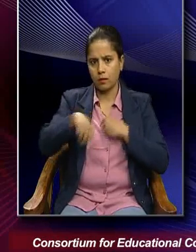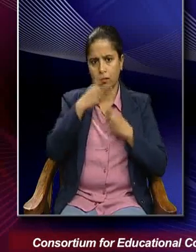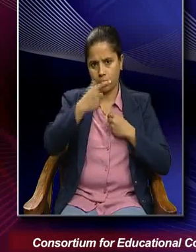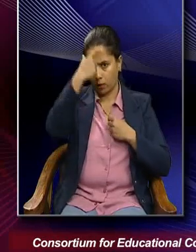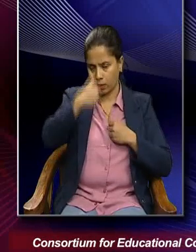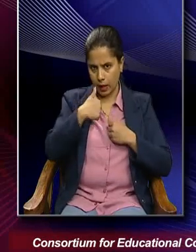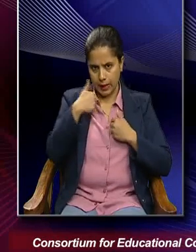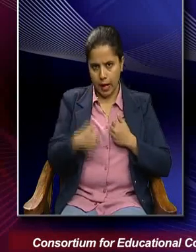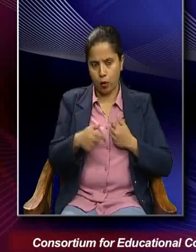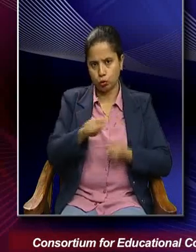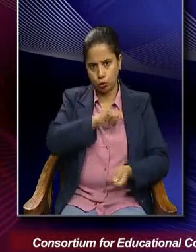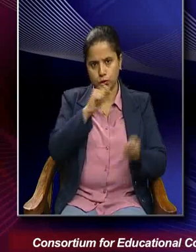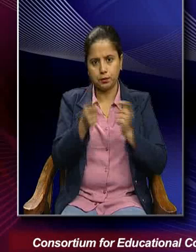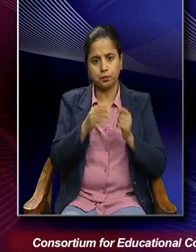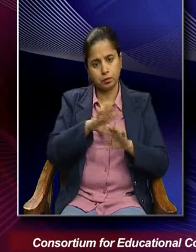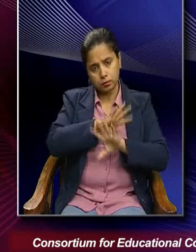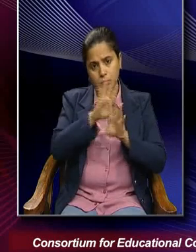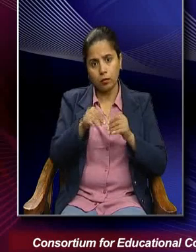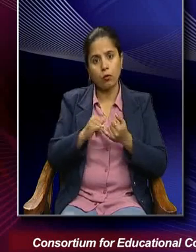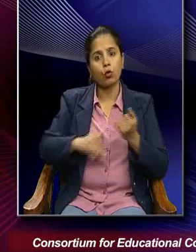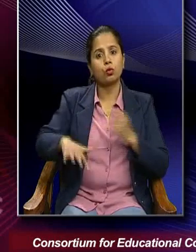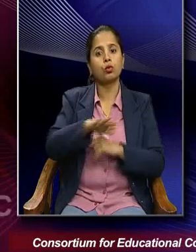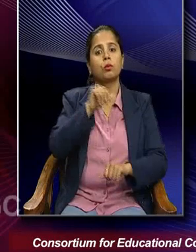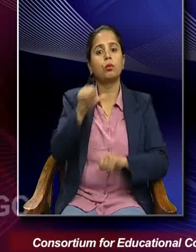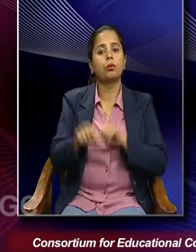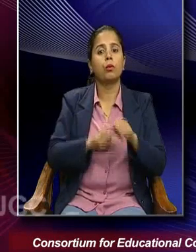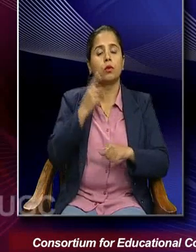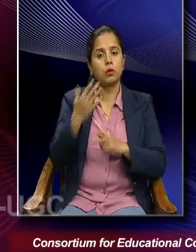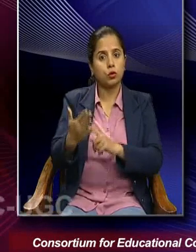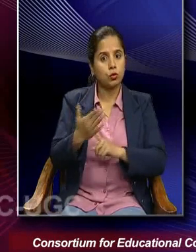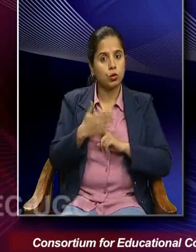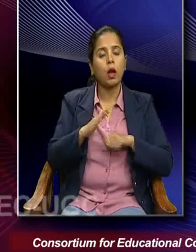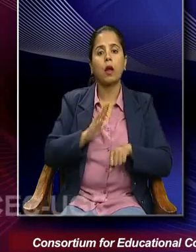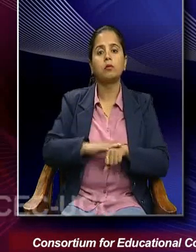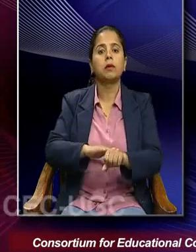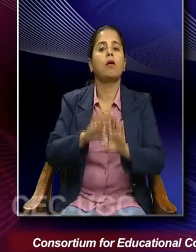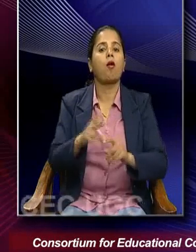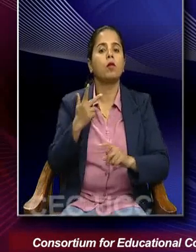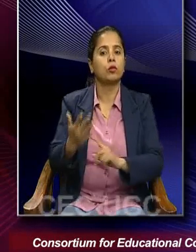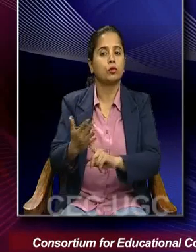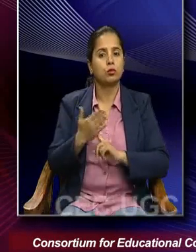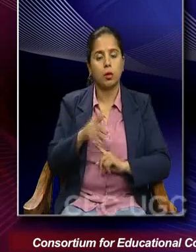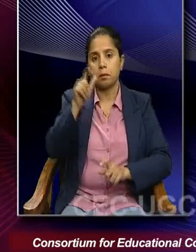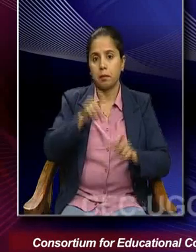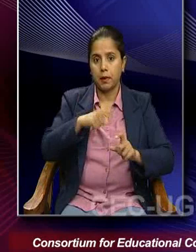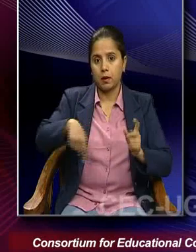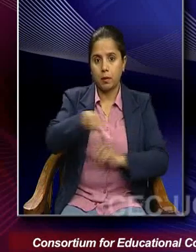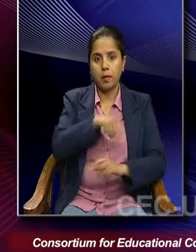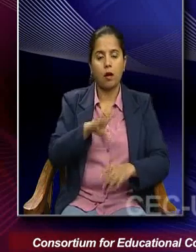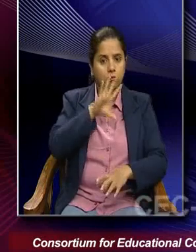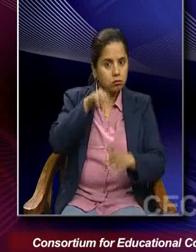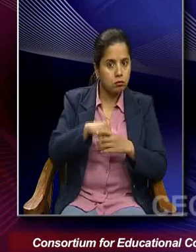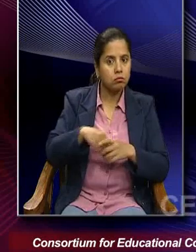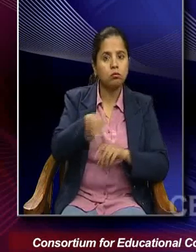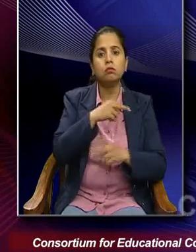himself, that the whole social process is thus brought into experience of the individual involved in